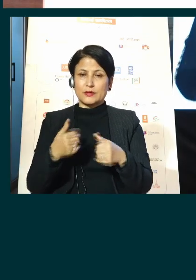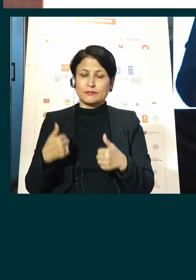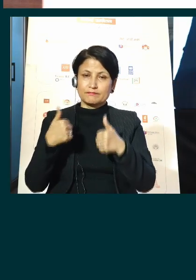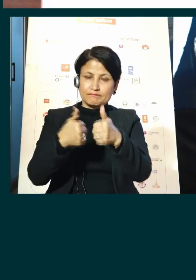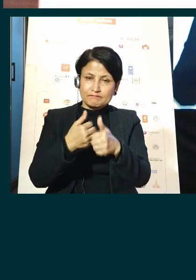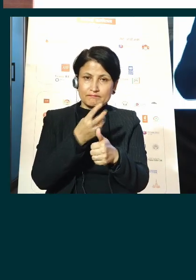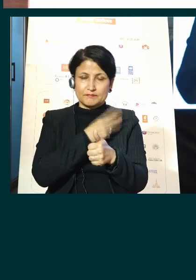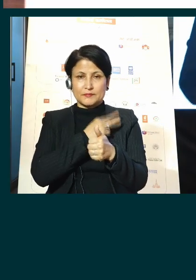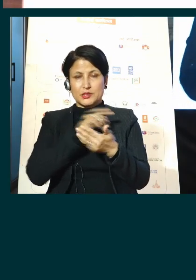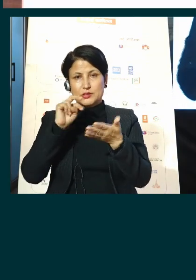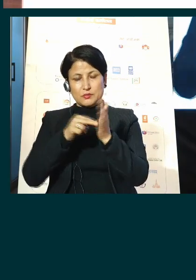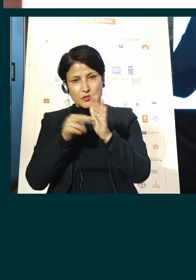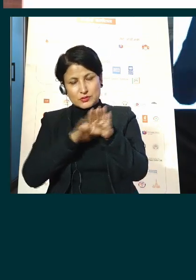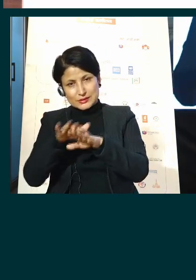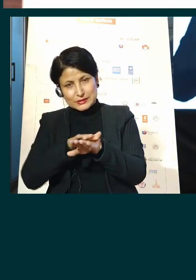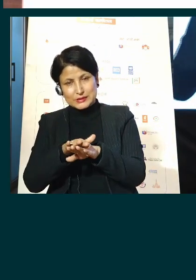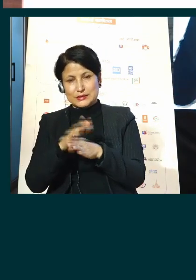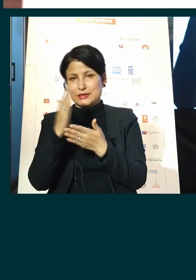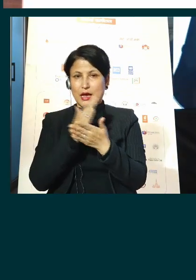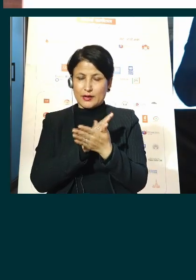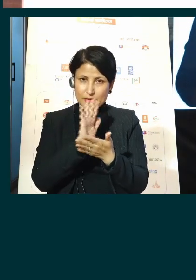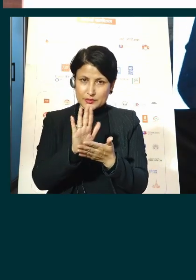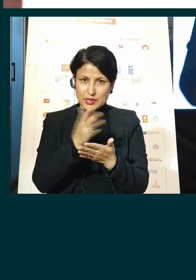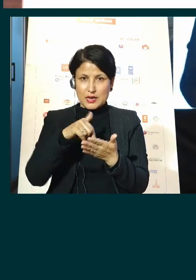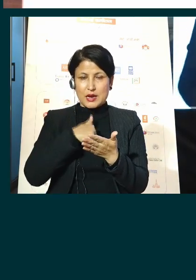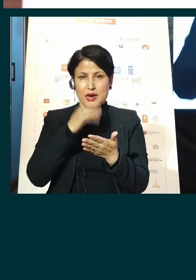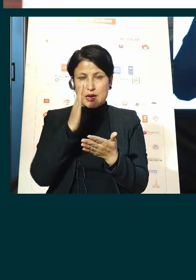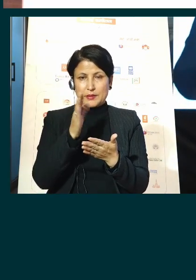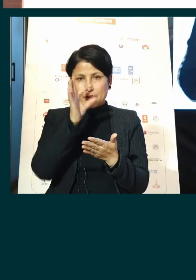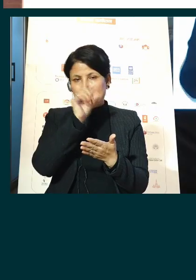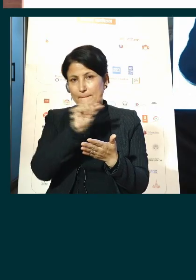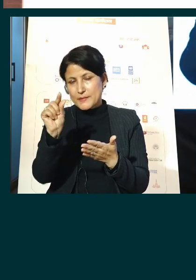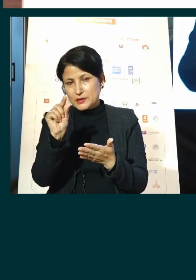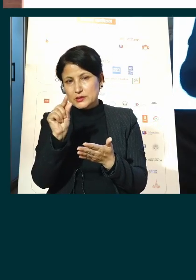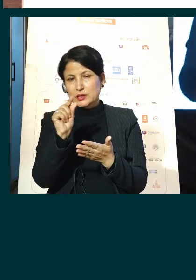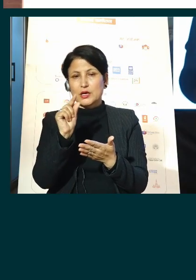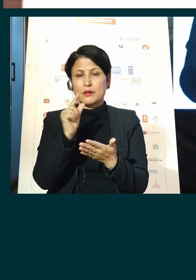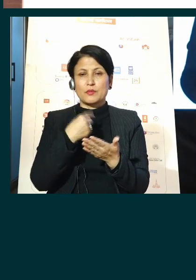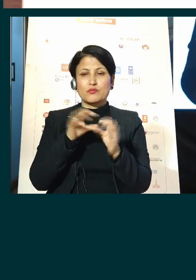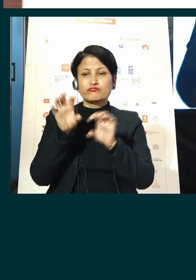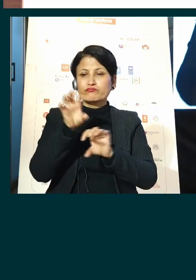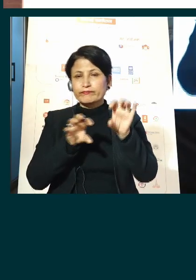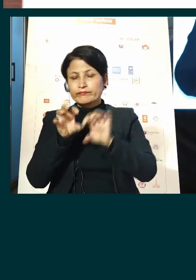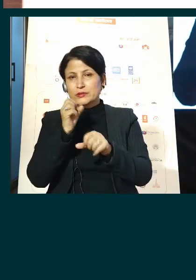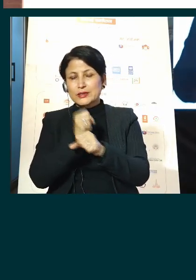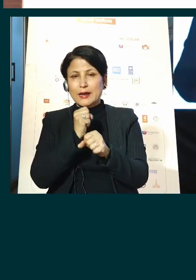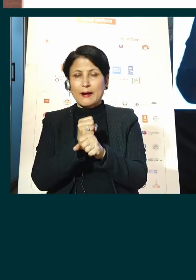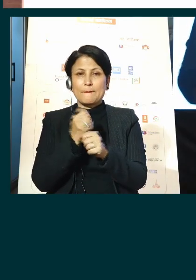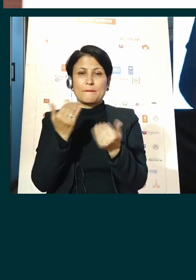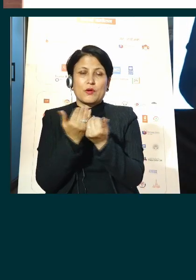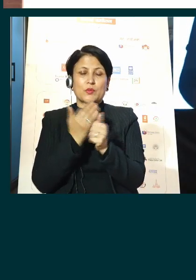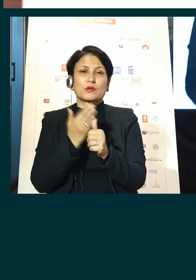happening, but what we really wanted to understand before we jumped in and started our co-design work with communities was to learn from all